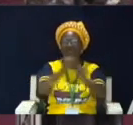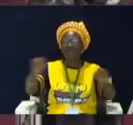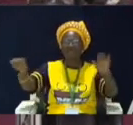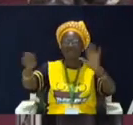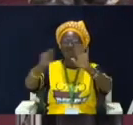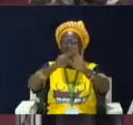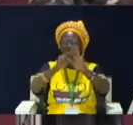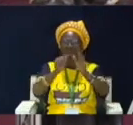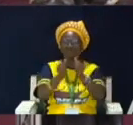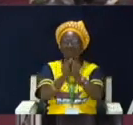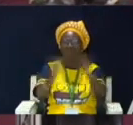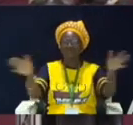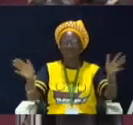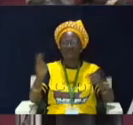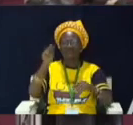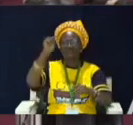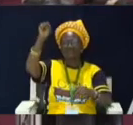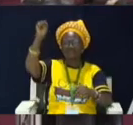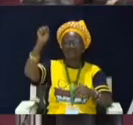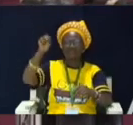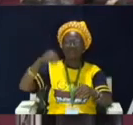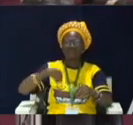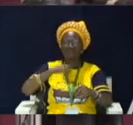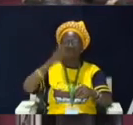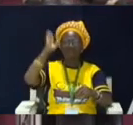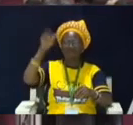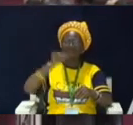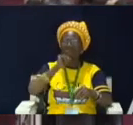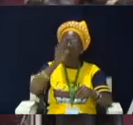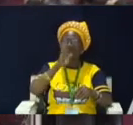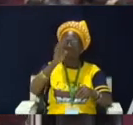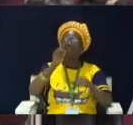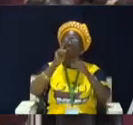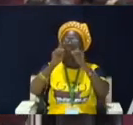Without him, we can't even be talking about healing.